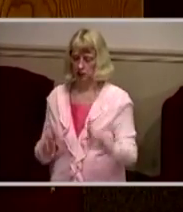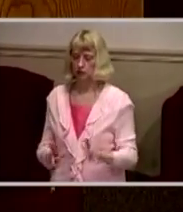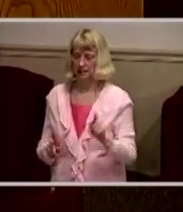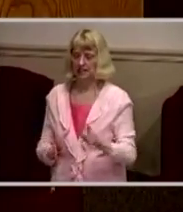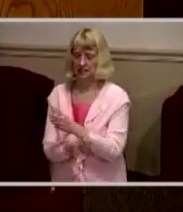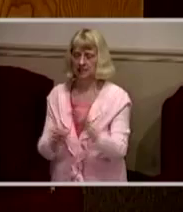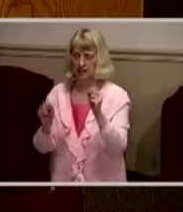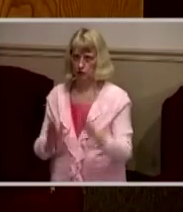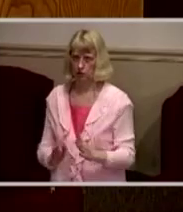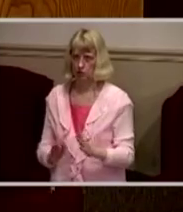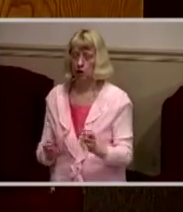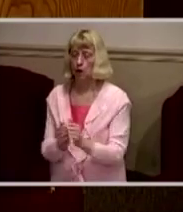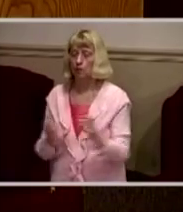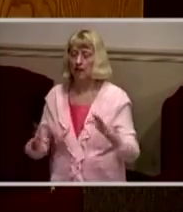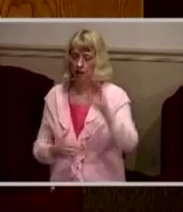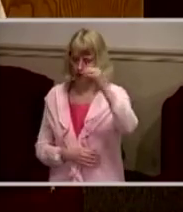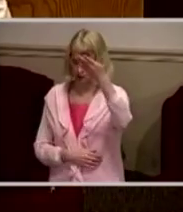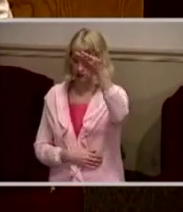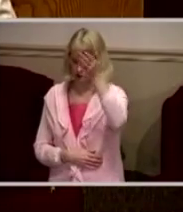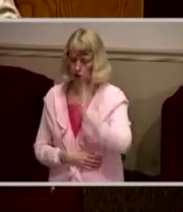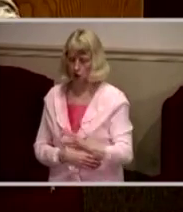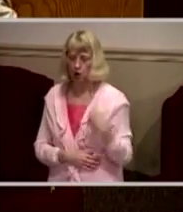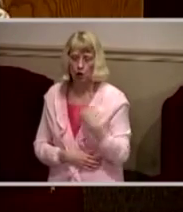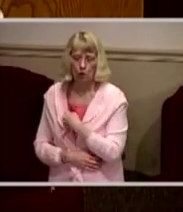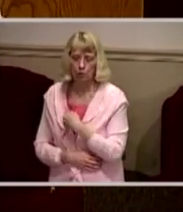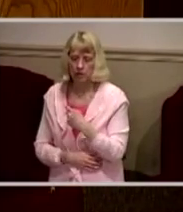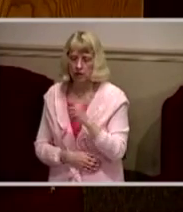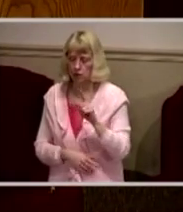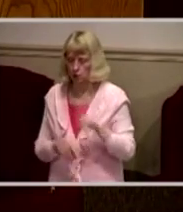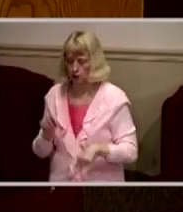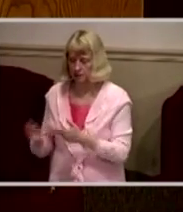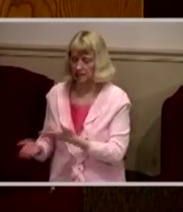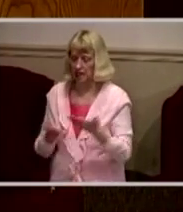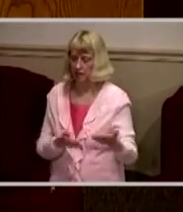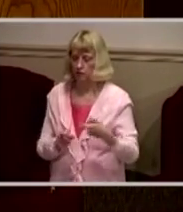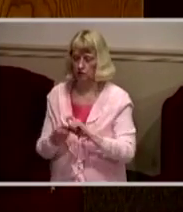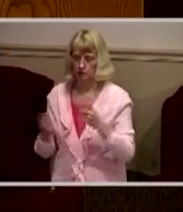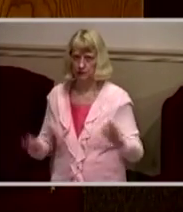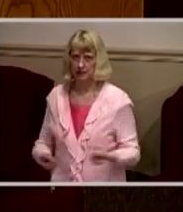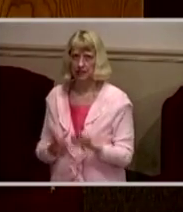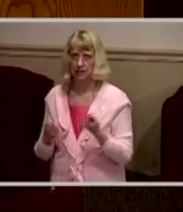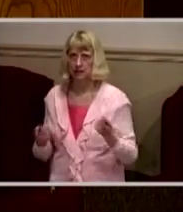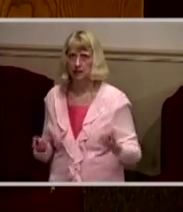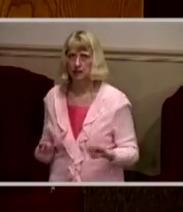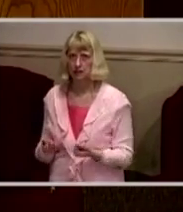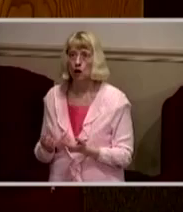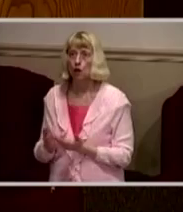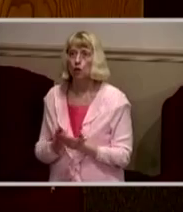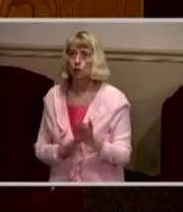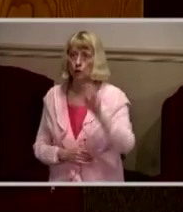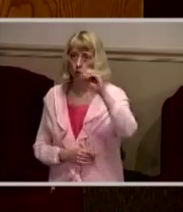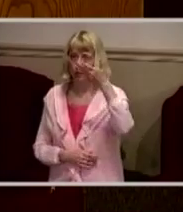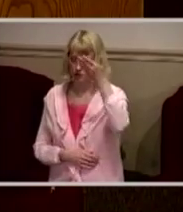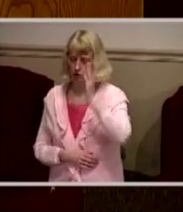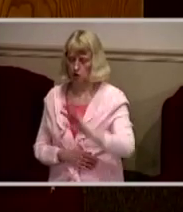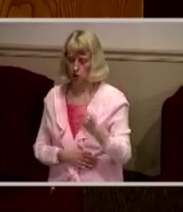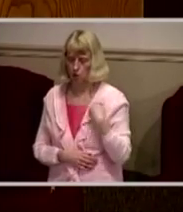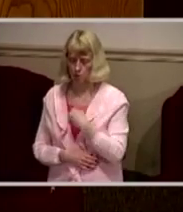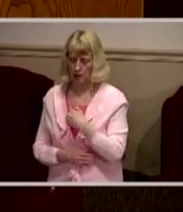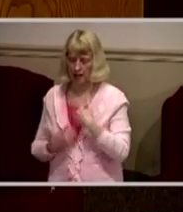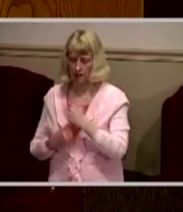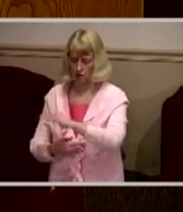needed to be saved. Without the grace of God, we would not be delivered from our sin. But through the grace of God, we have it